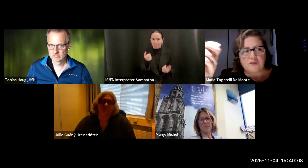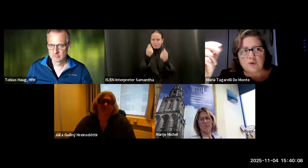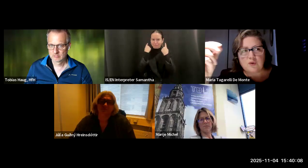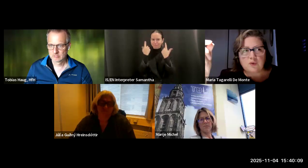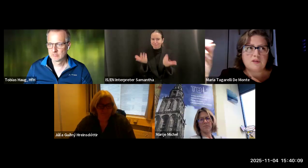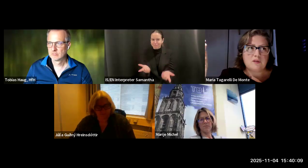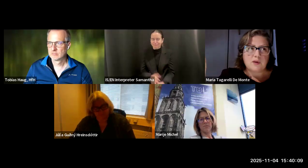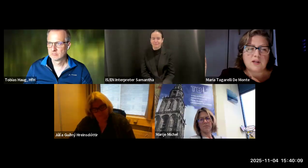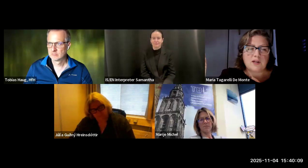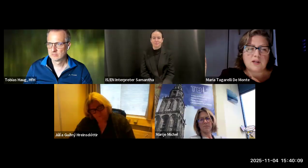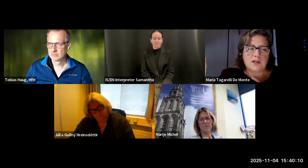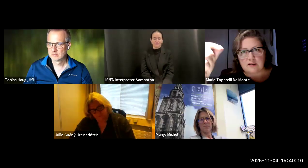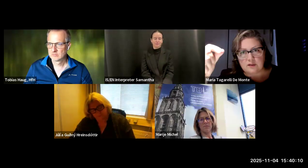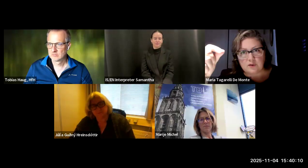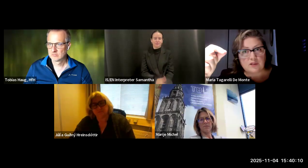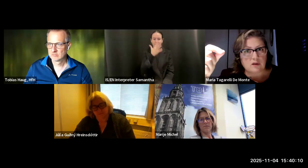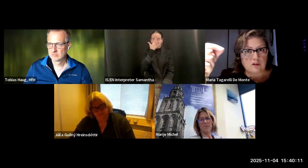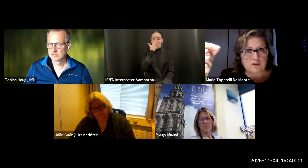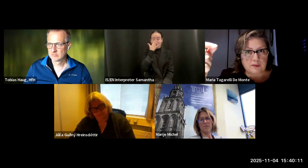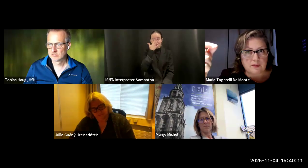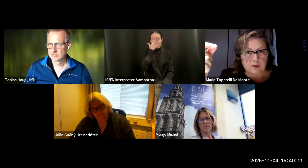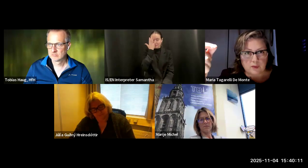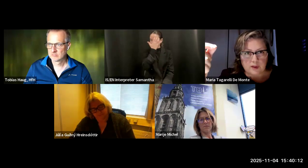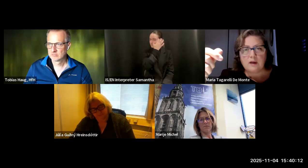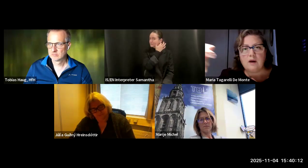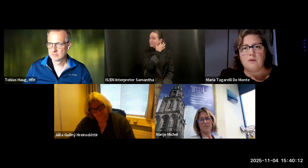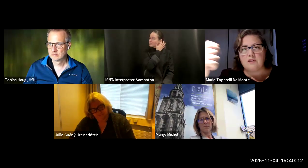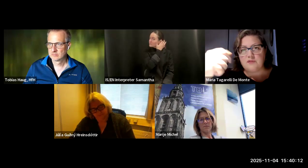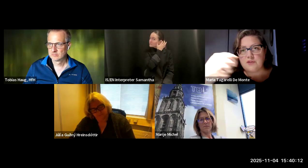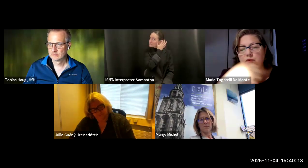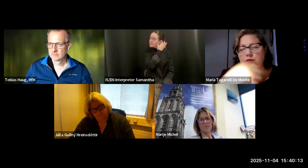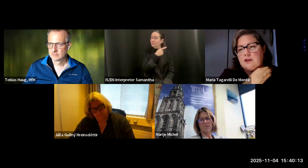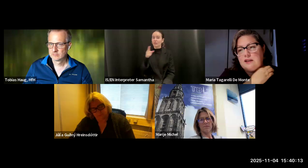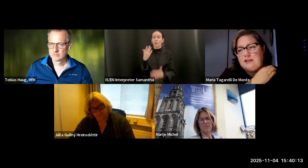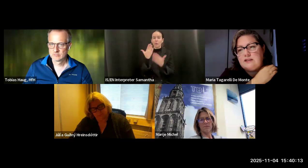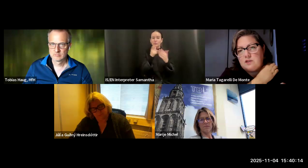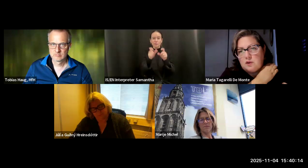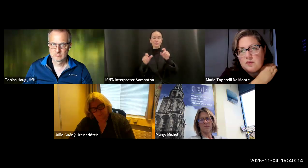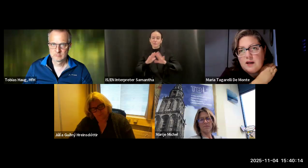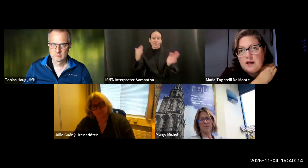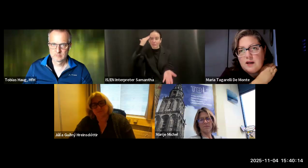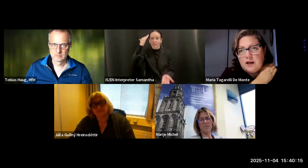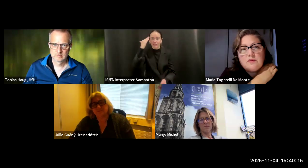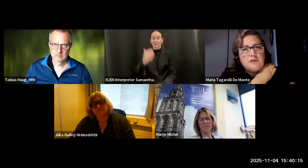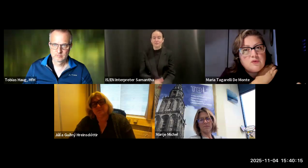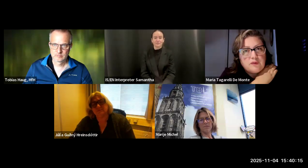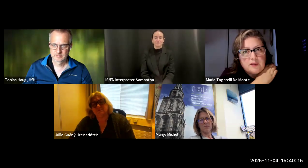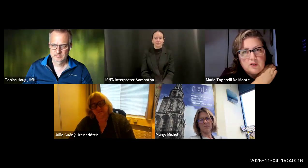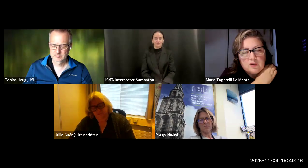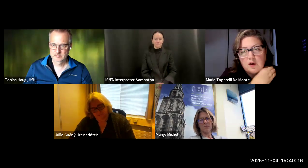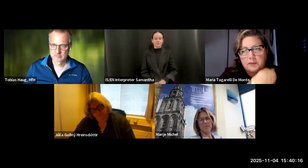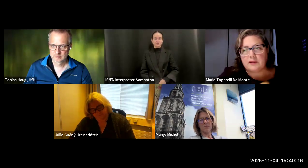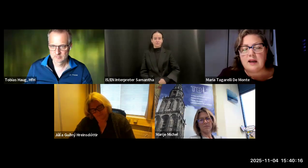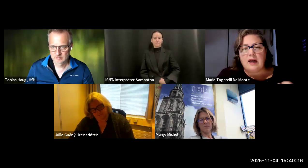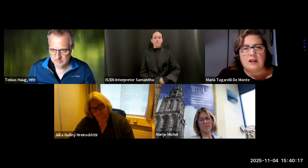they refer to situations that the students are not familiar with, while the first one is slow down. It refers